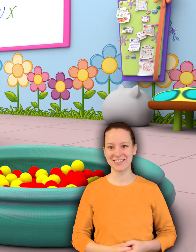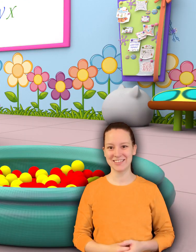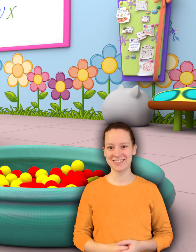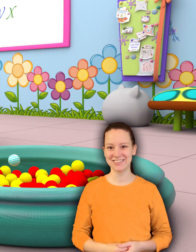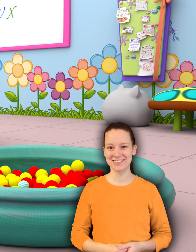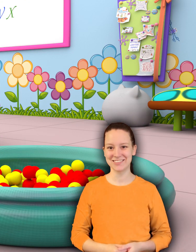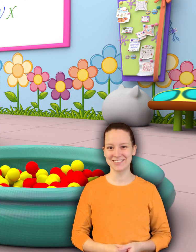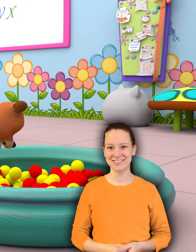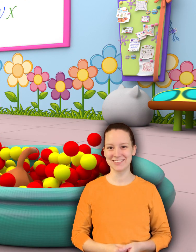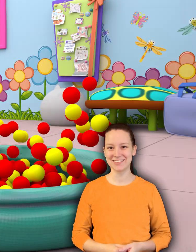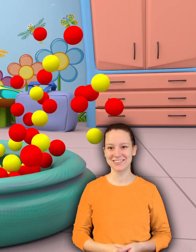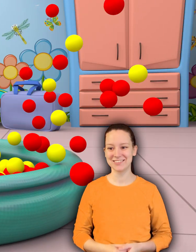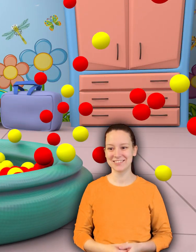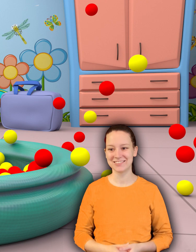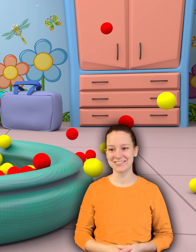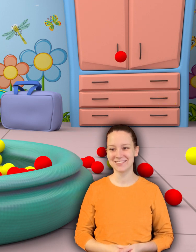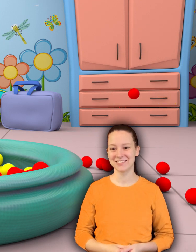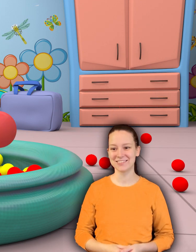bingo